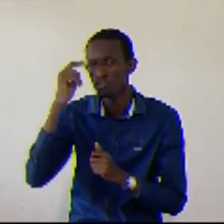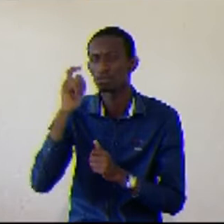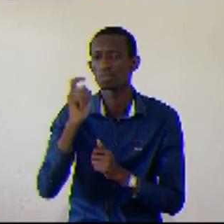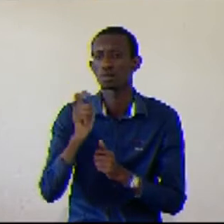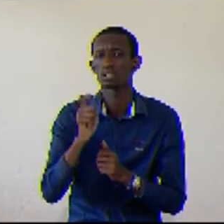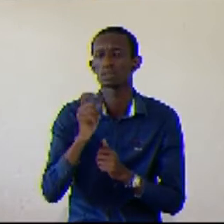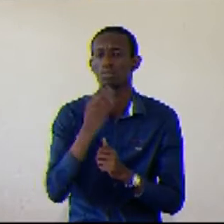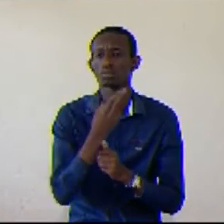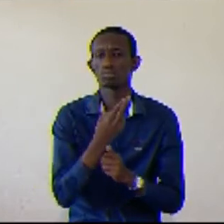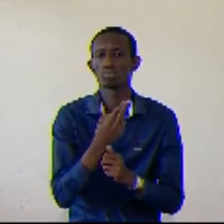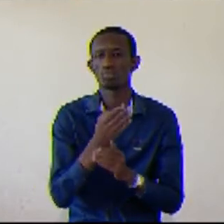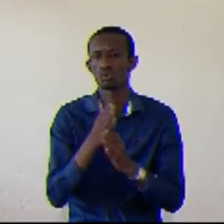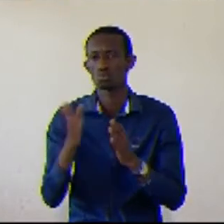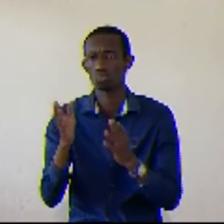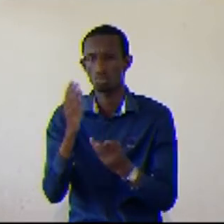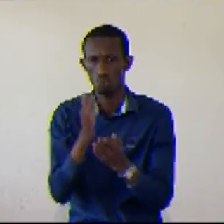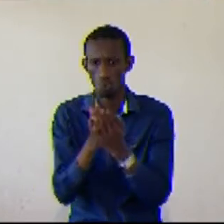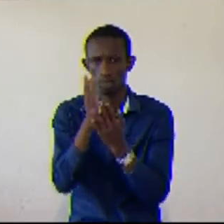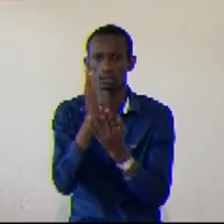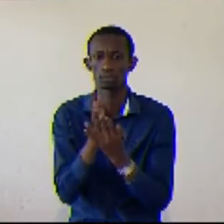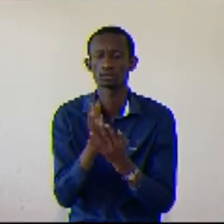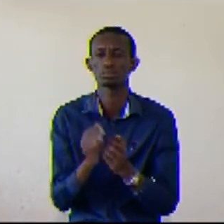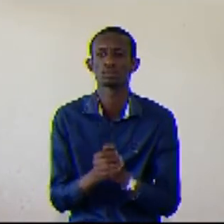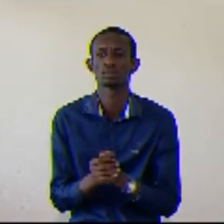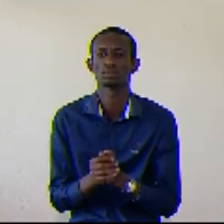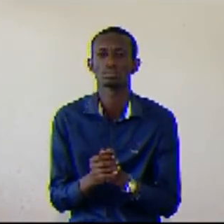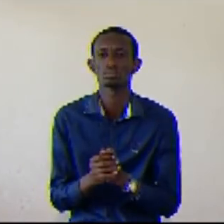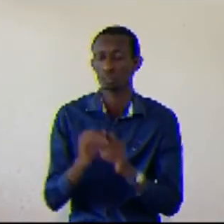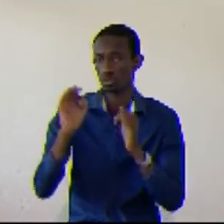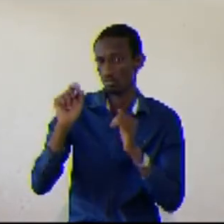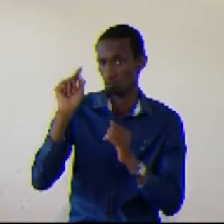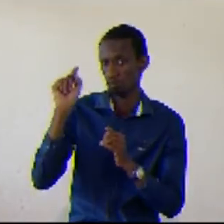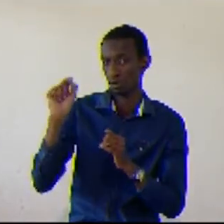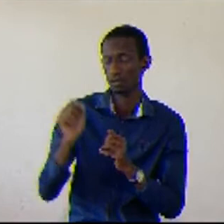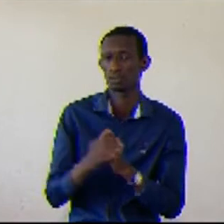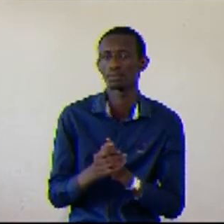its y coordinate is 0. So when the point is lying